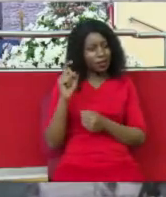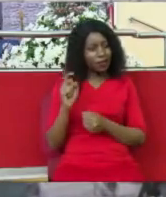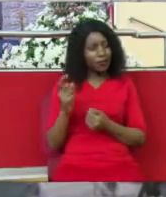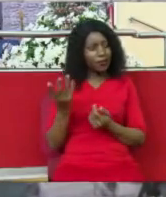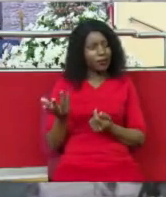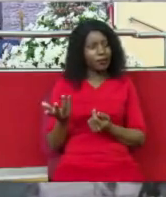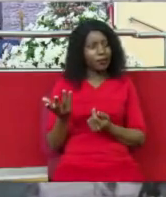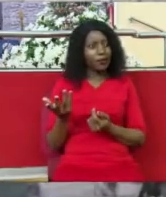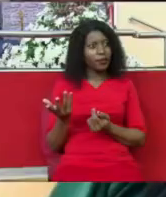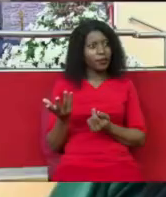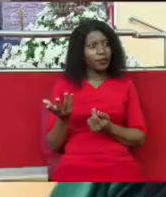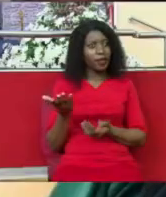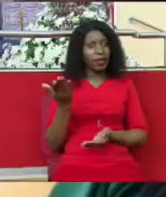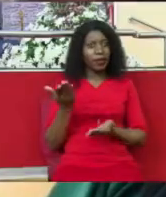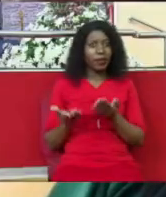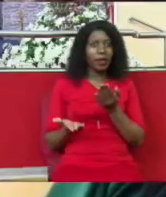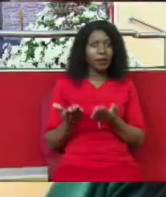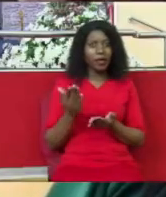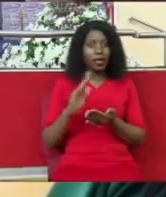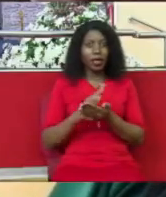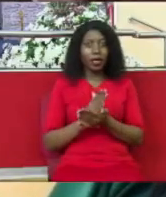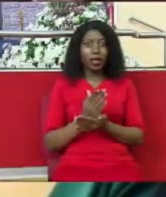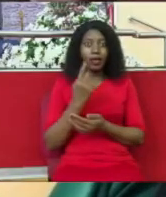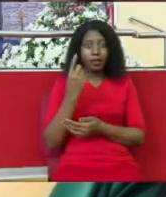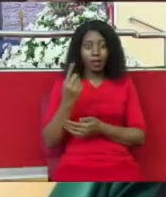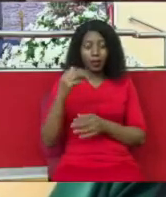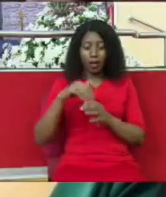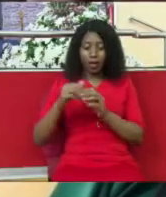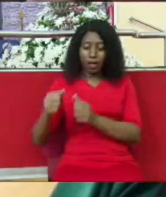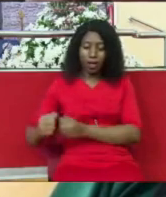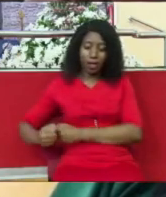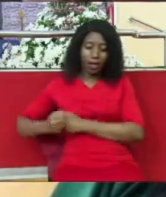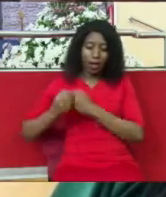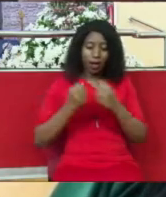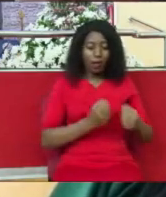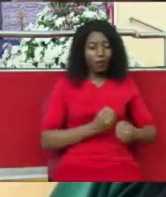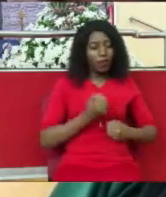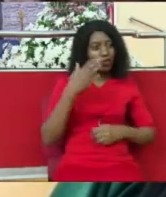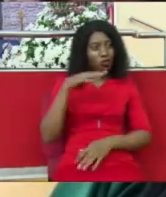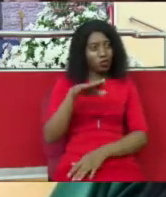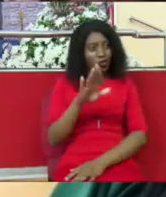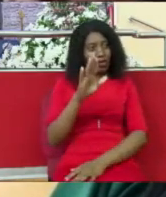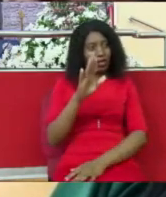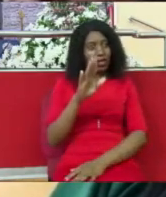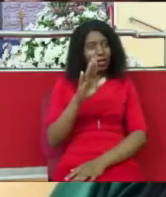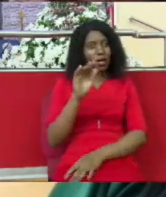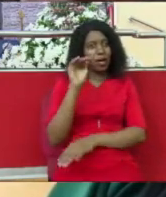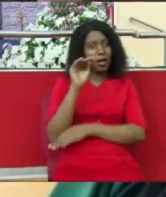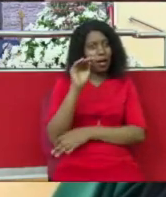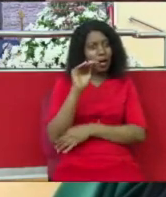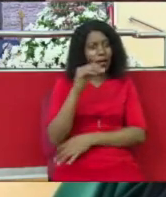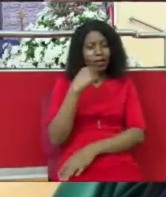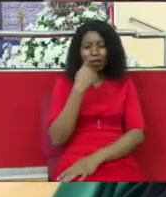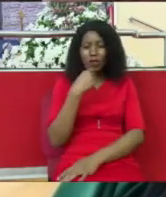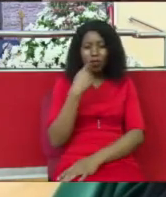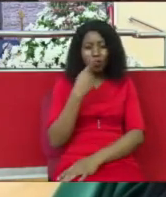Could it be there's someone in your boat? Ask them, who is in your boat